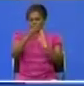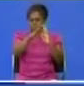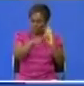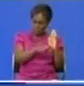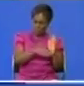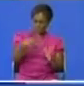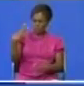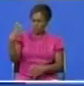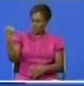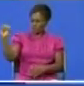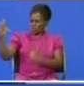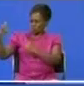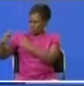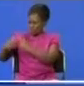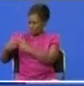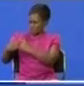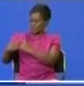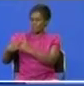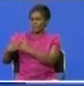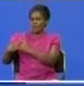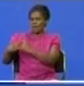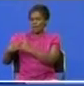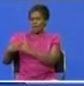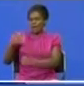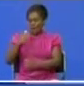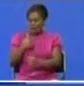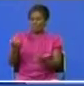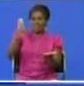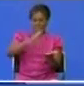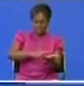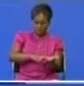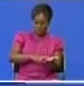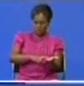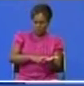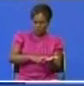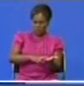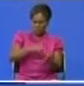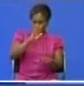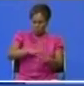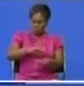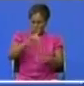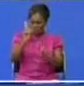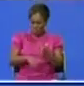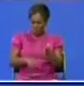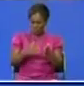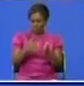in 2008, and that's why we had records in terms of arrivals in